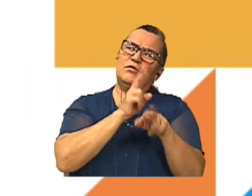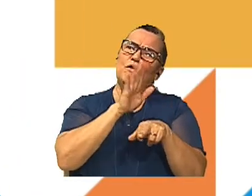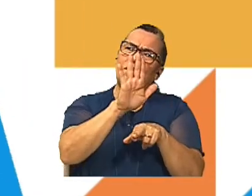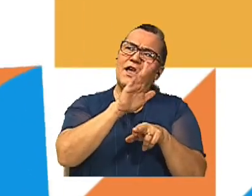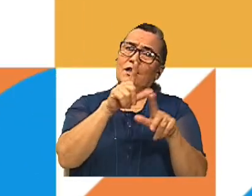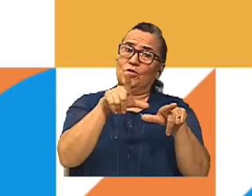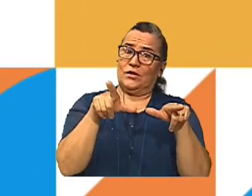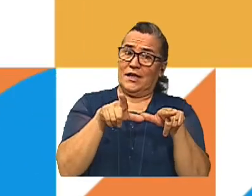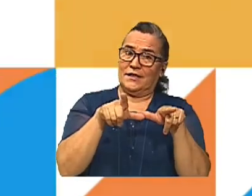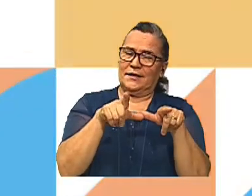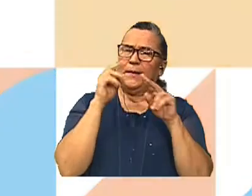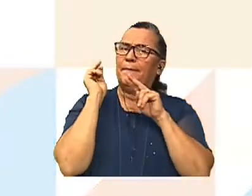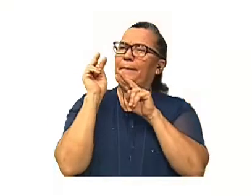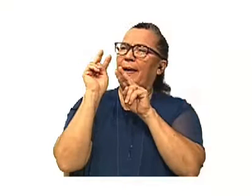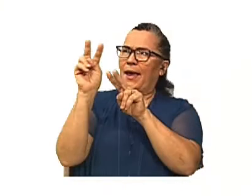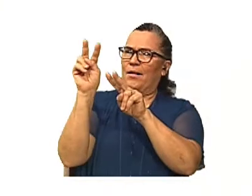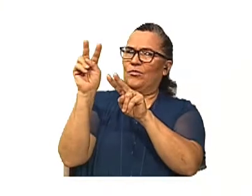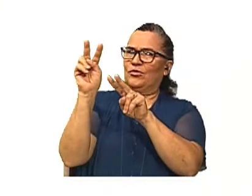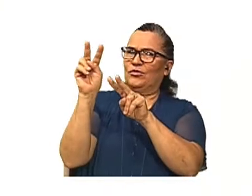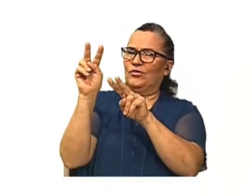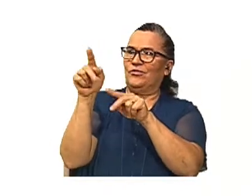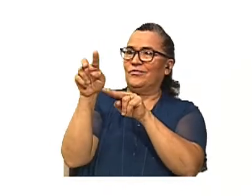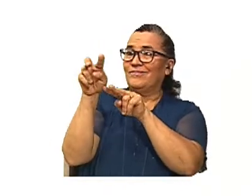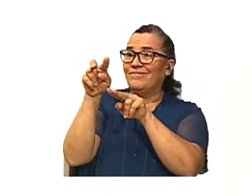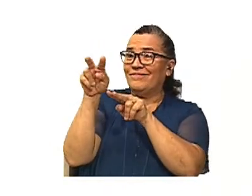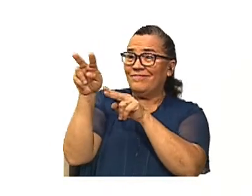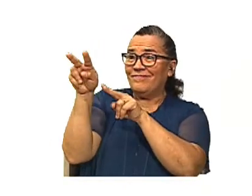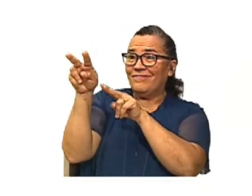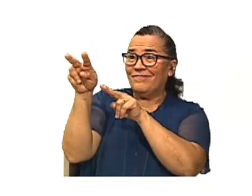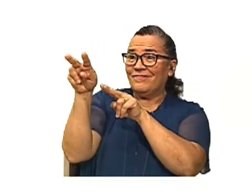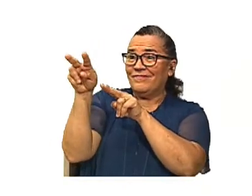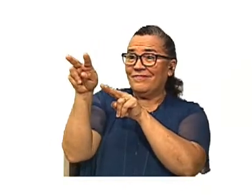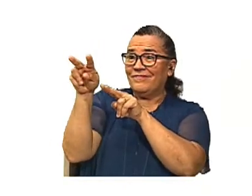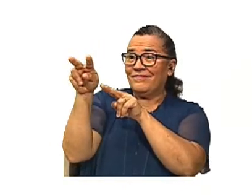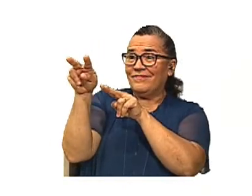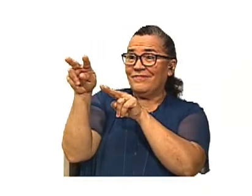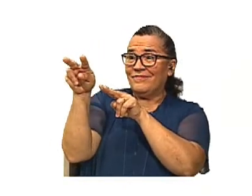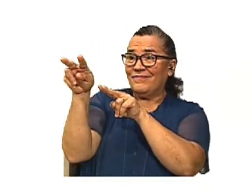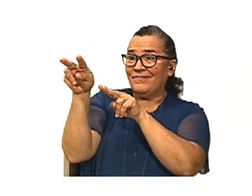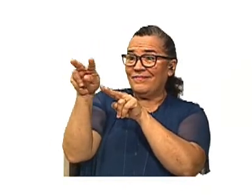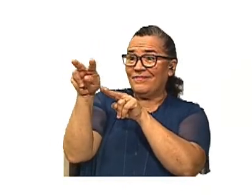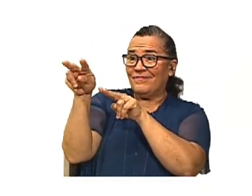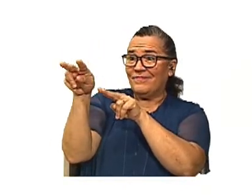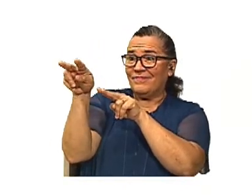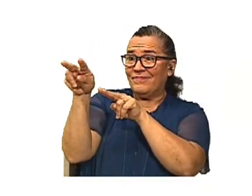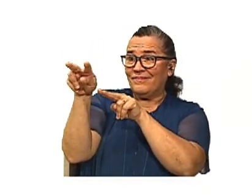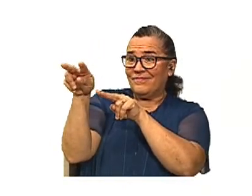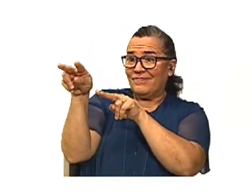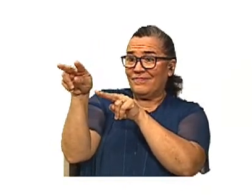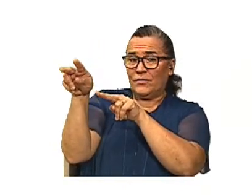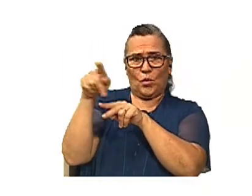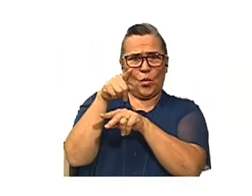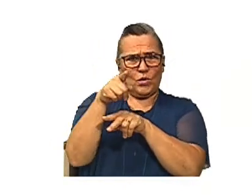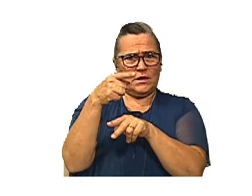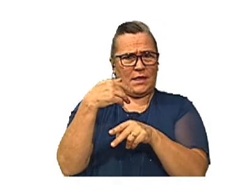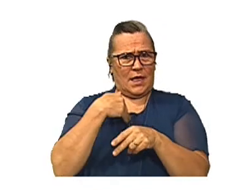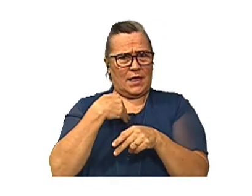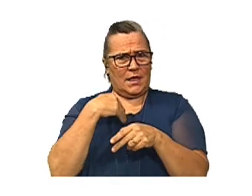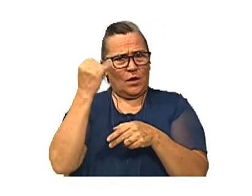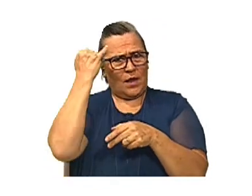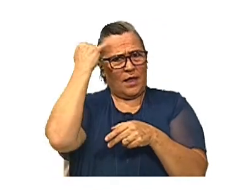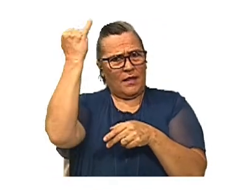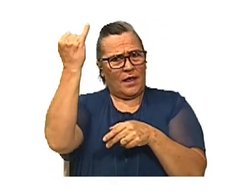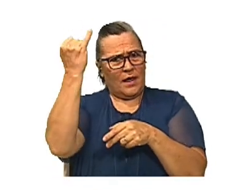Let's look at the questions. Okay, very nice. Have you ever considered the idea of becoming